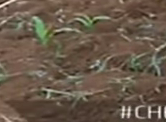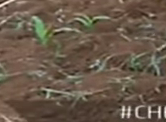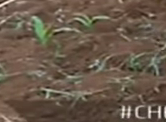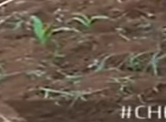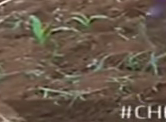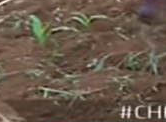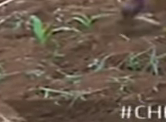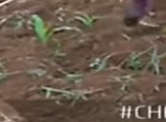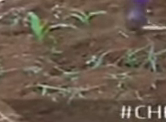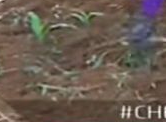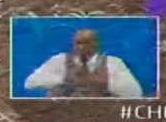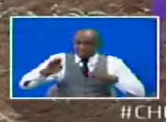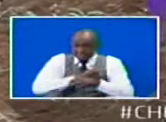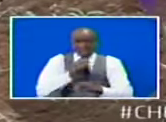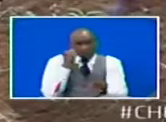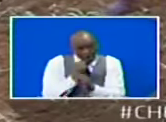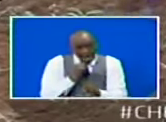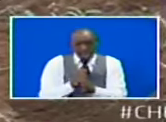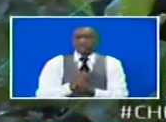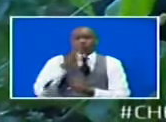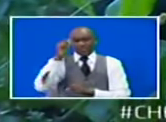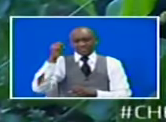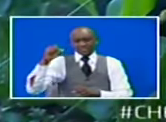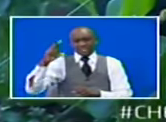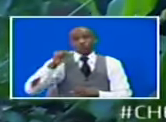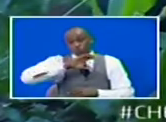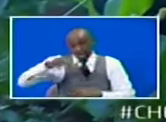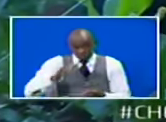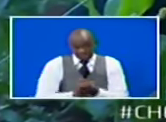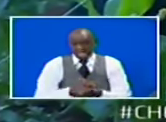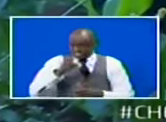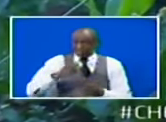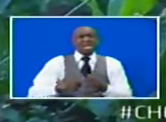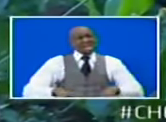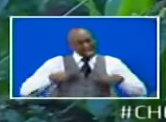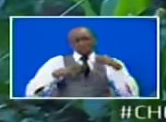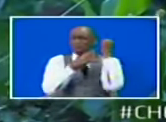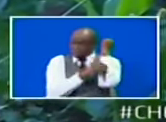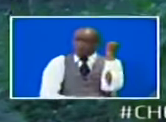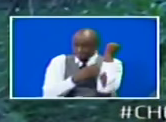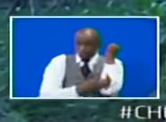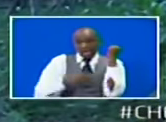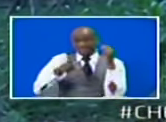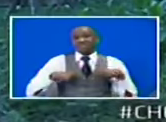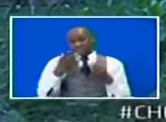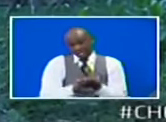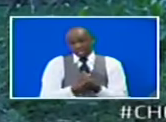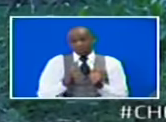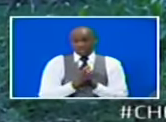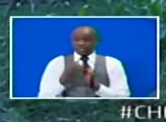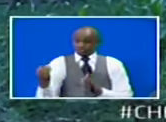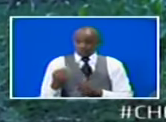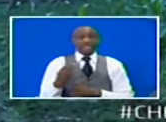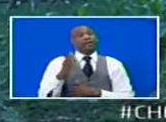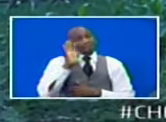A visit to our home here in Cheplaskei, Wasingishu County, reveals a miserable life Brenda Kabendera lives in together with her four